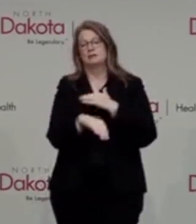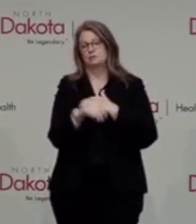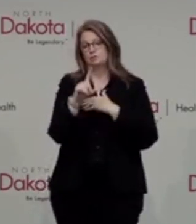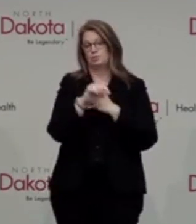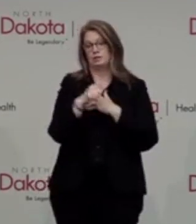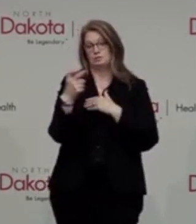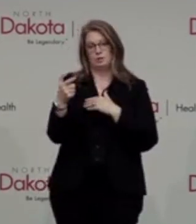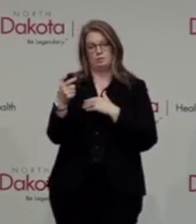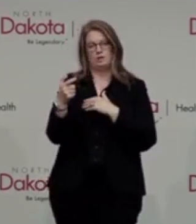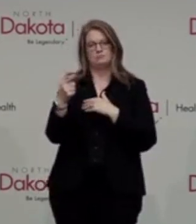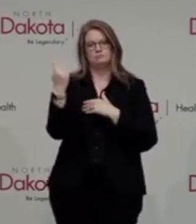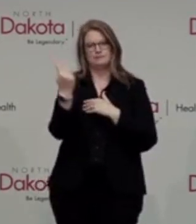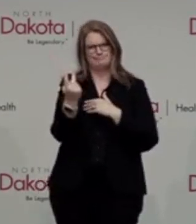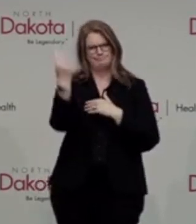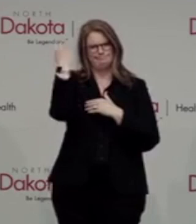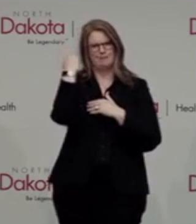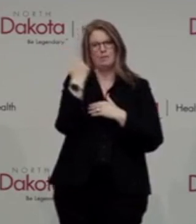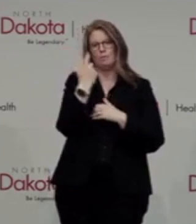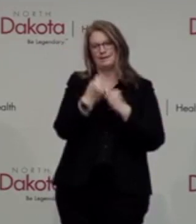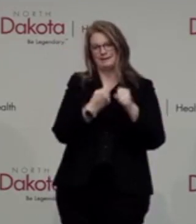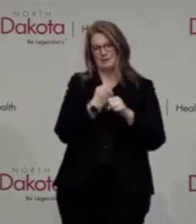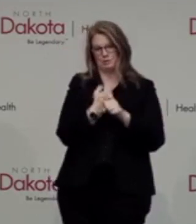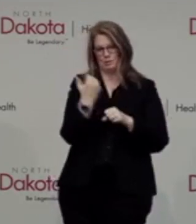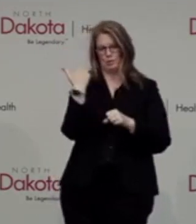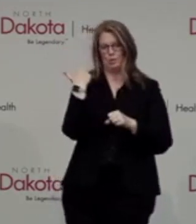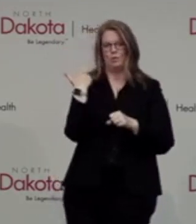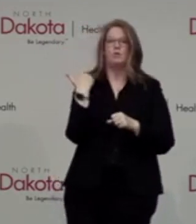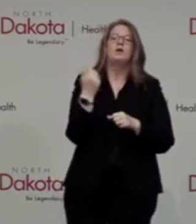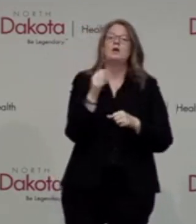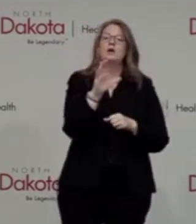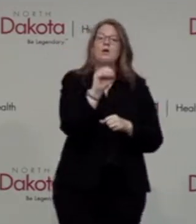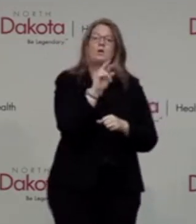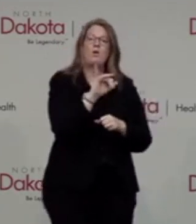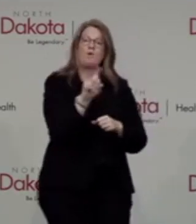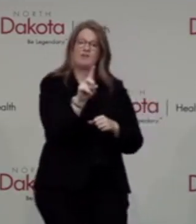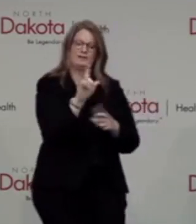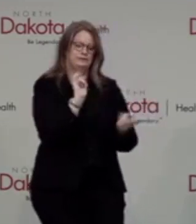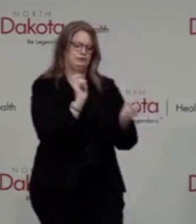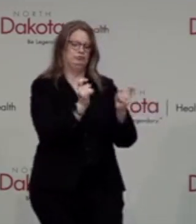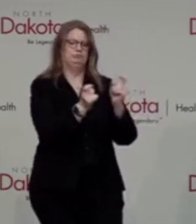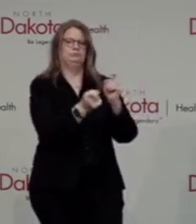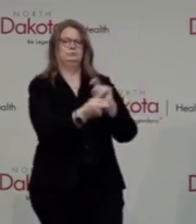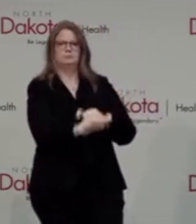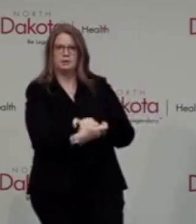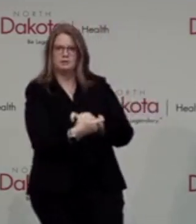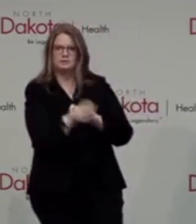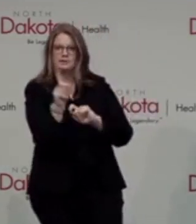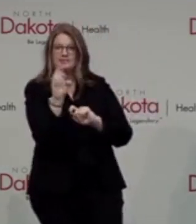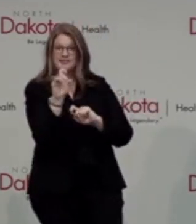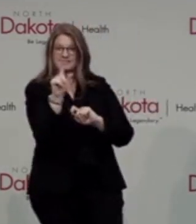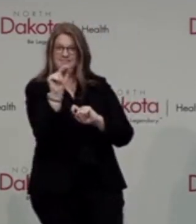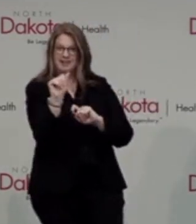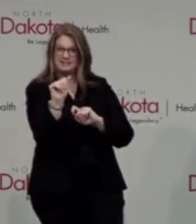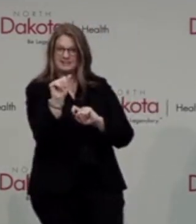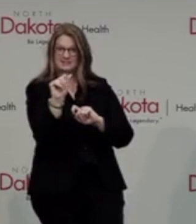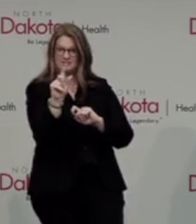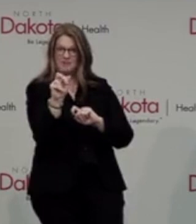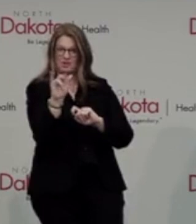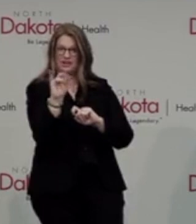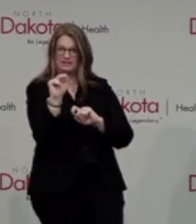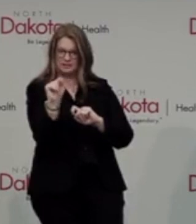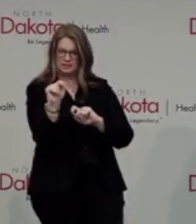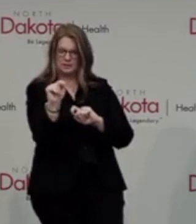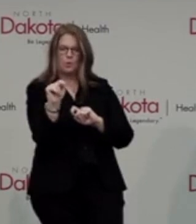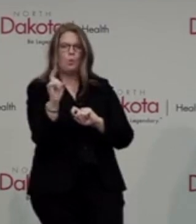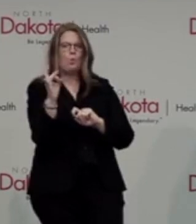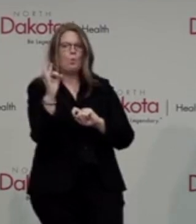2021, let's take a look back a year ago. COVID has changed. The Delta variant is more contagious than previous